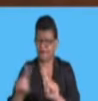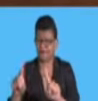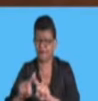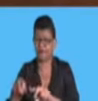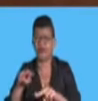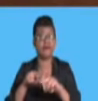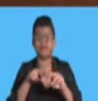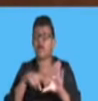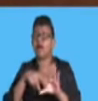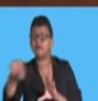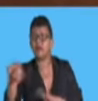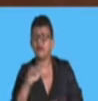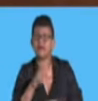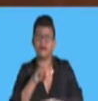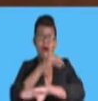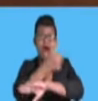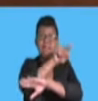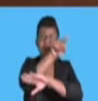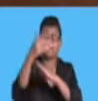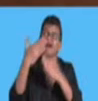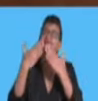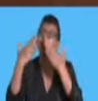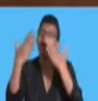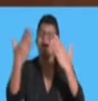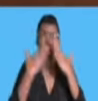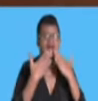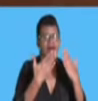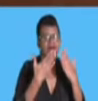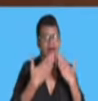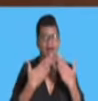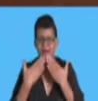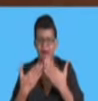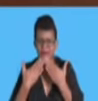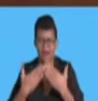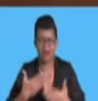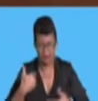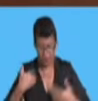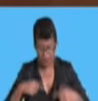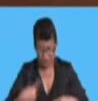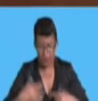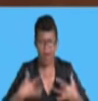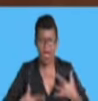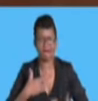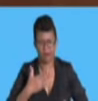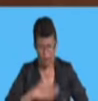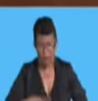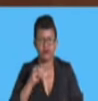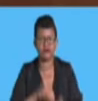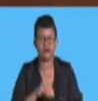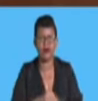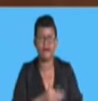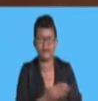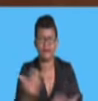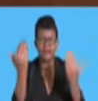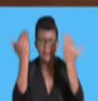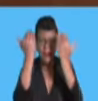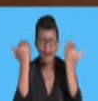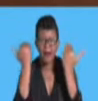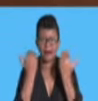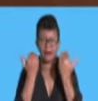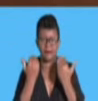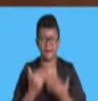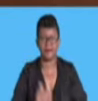commit myself to serving you for the rest of my life. Madam Speaker, I take this opportunity to acknowledge